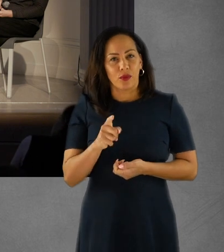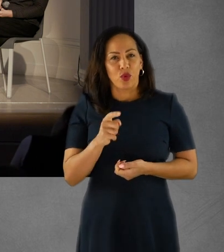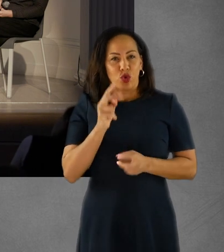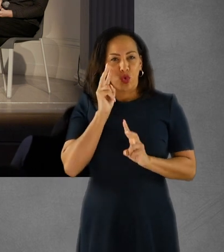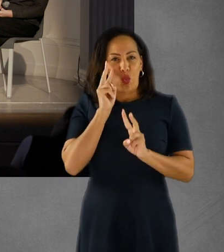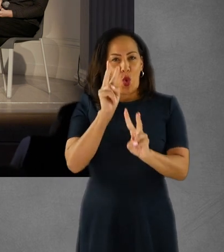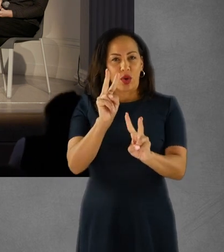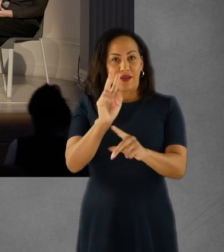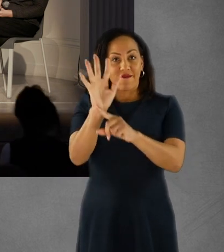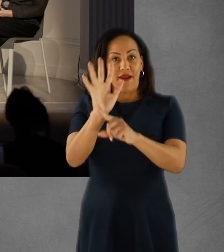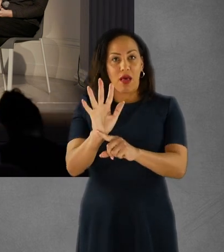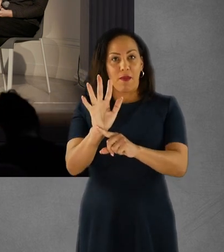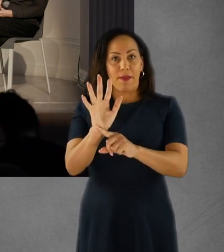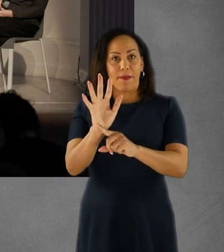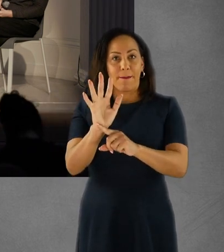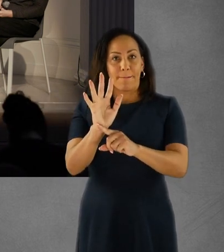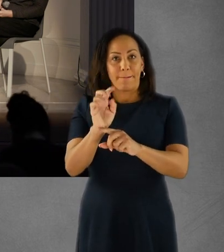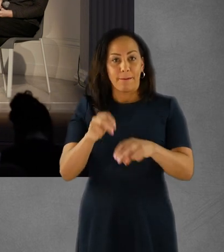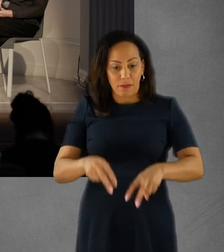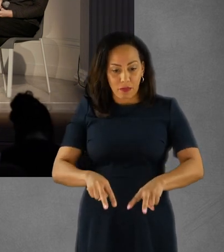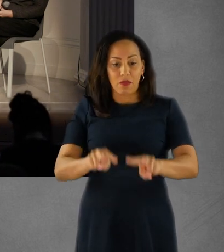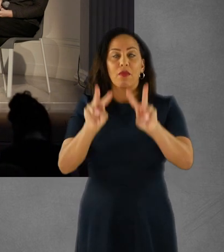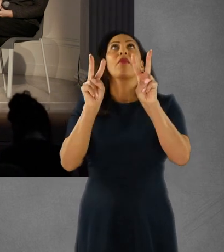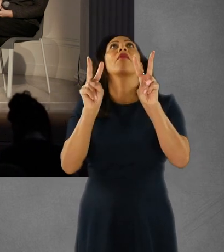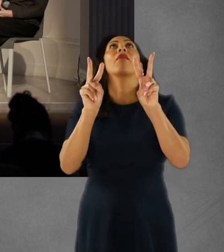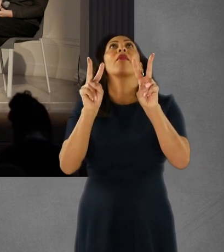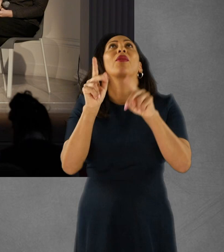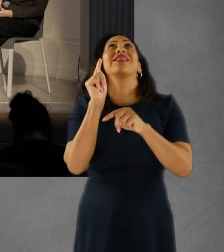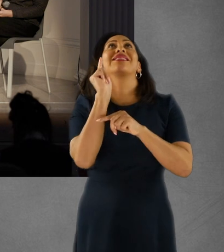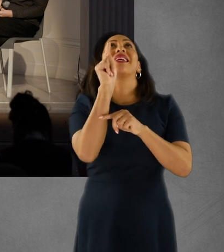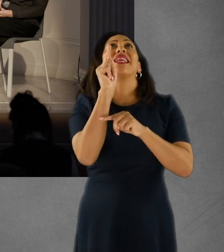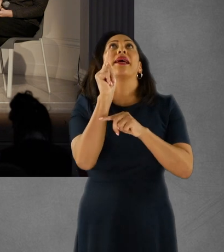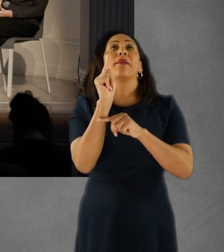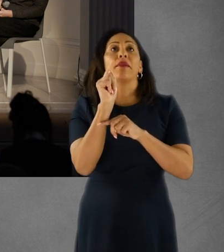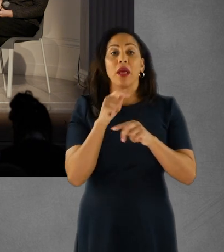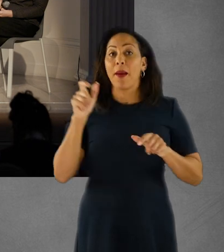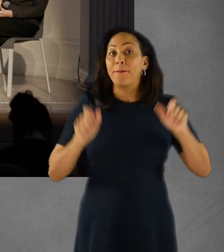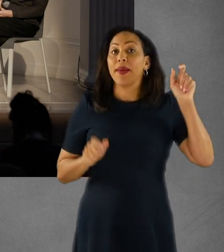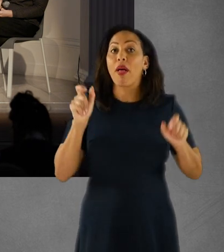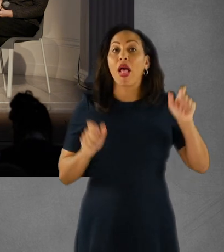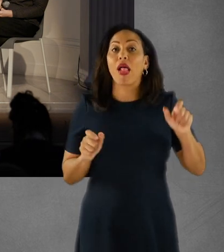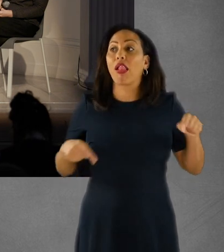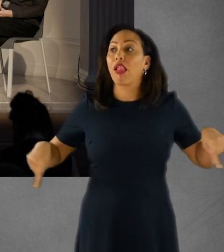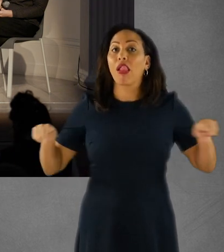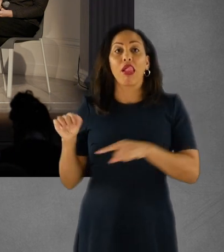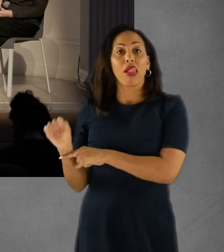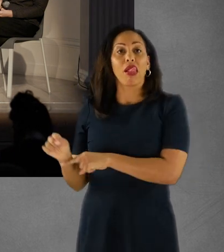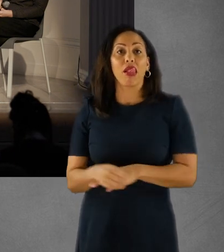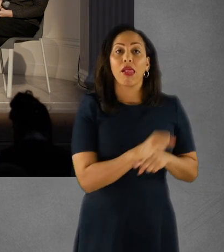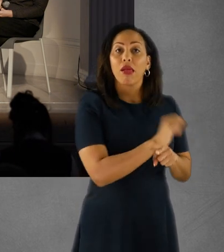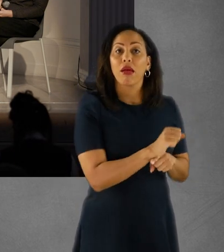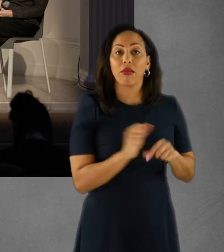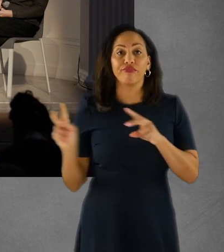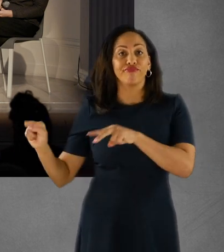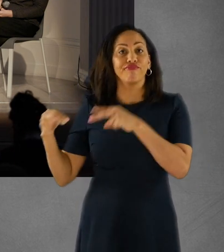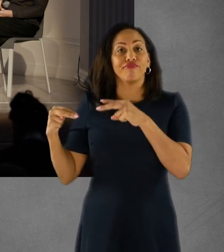ceiling, that you don't really see so much or don't notice all the other people around you, that you don't look at them, they don't look at you,